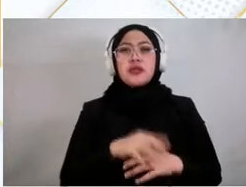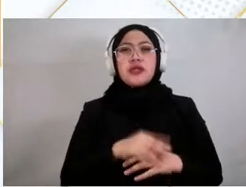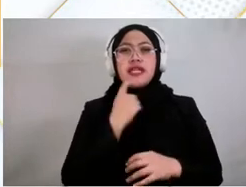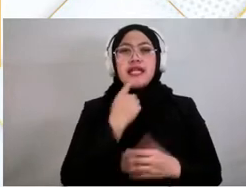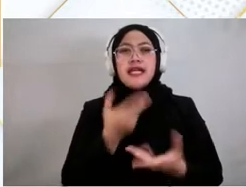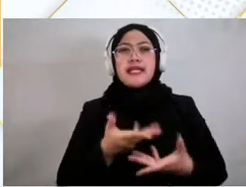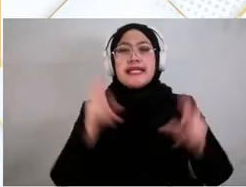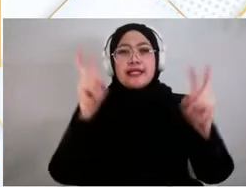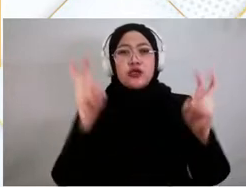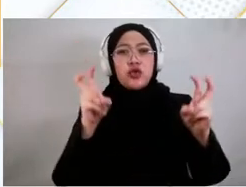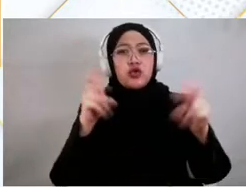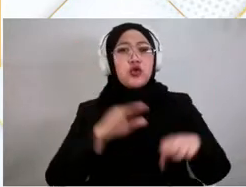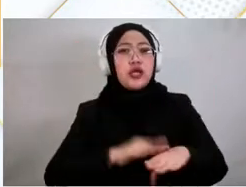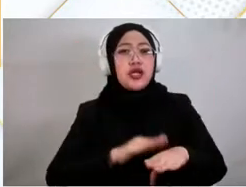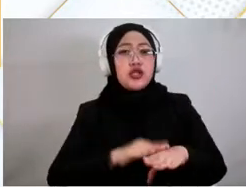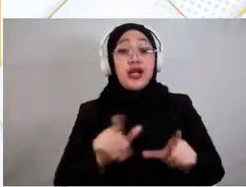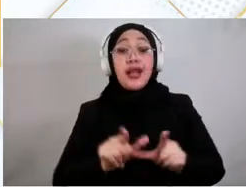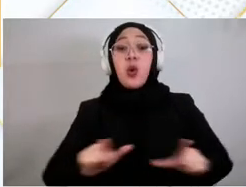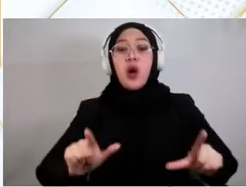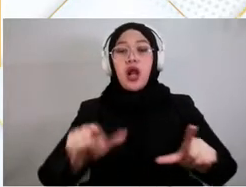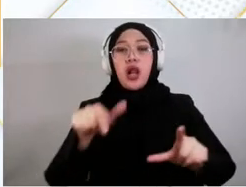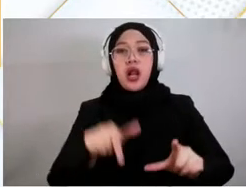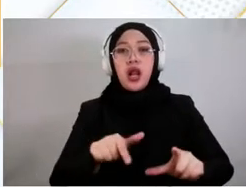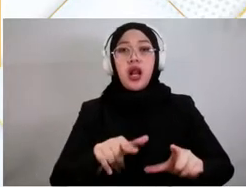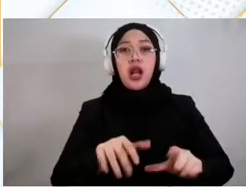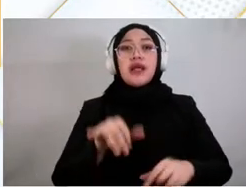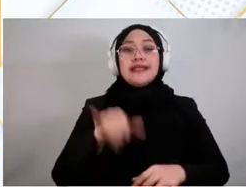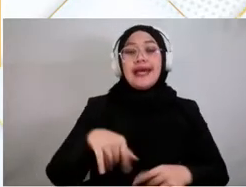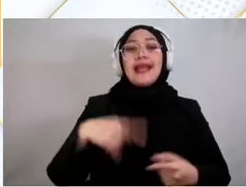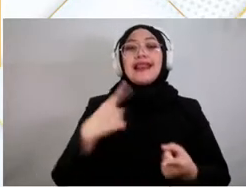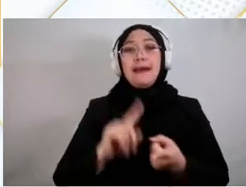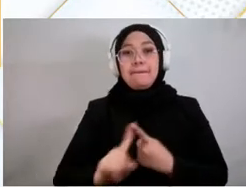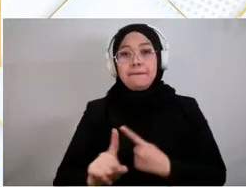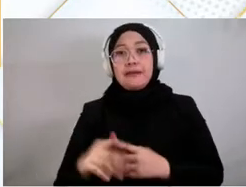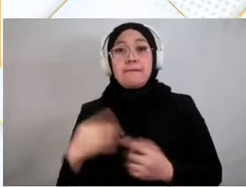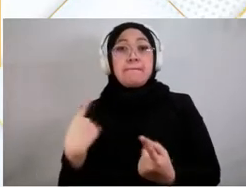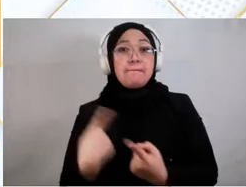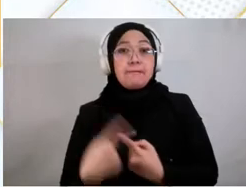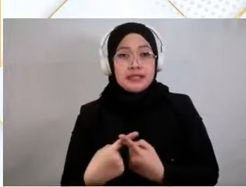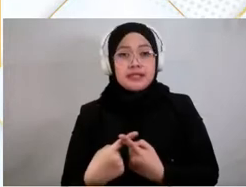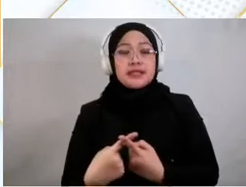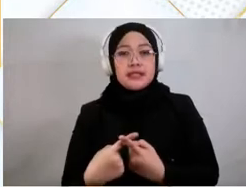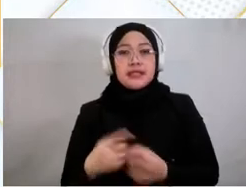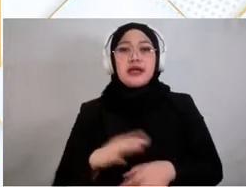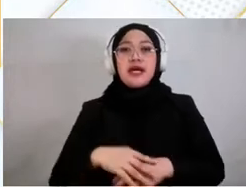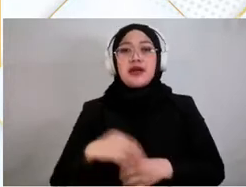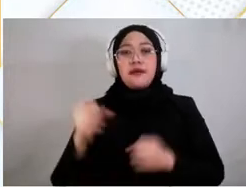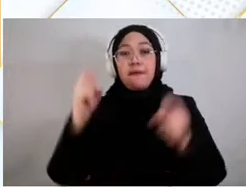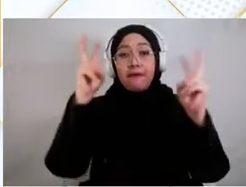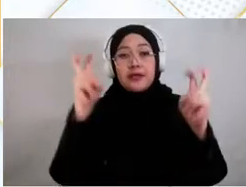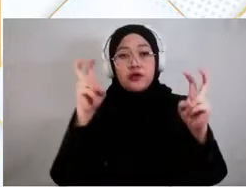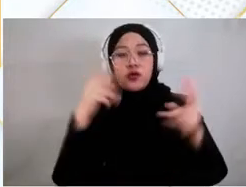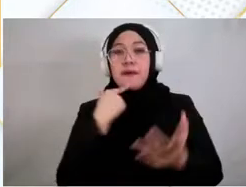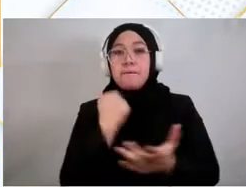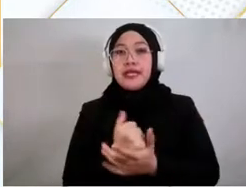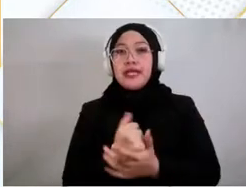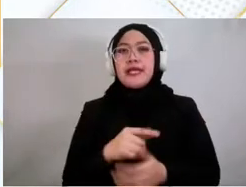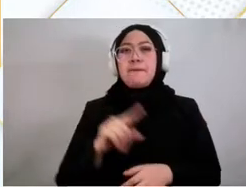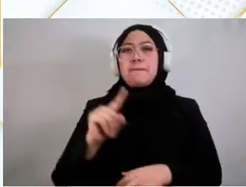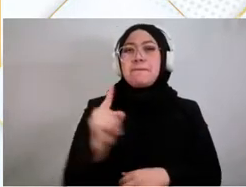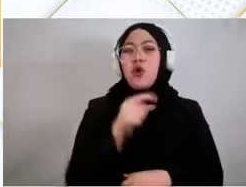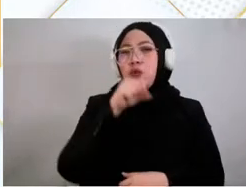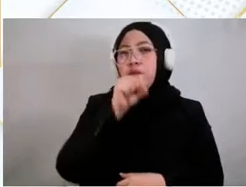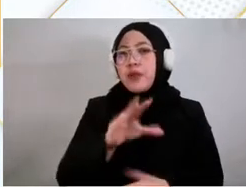issues of security, but also with the non-traditional security issue. So I think this is the first point that we have to